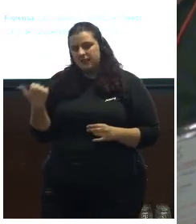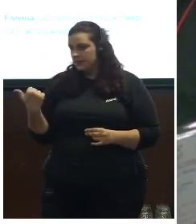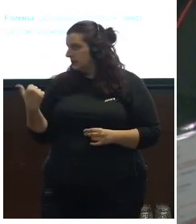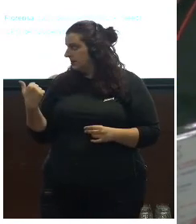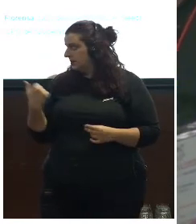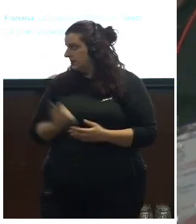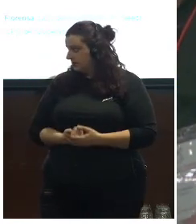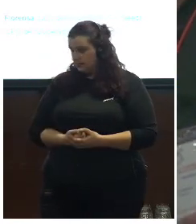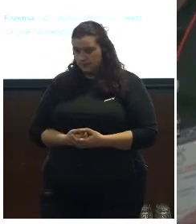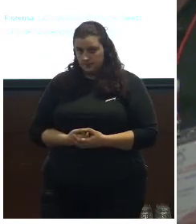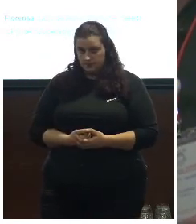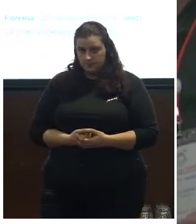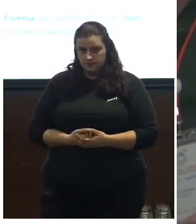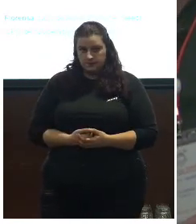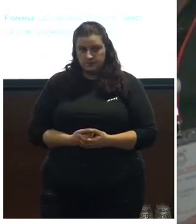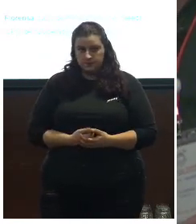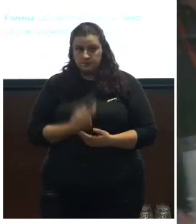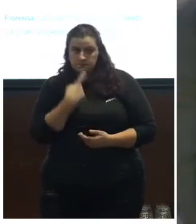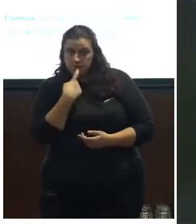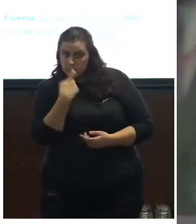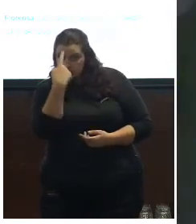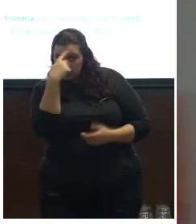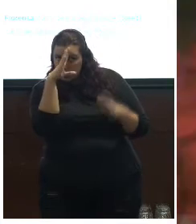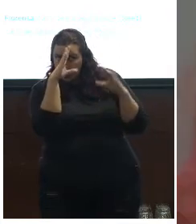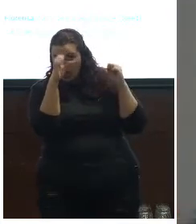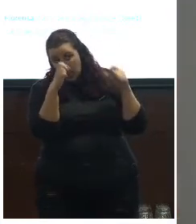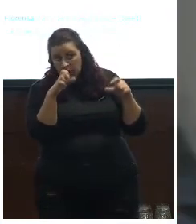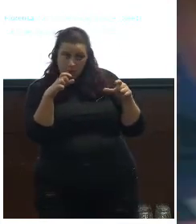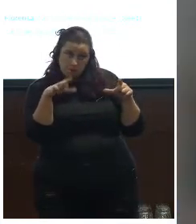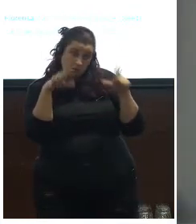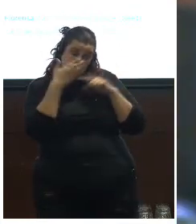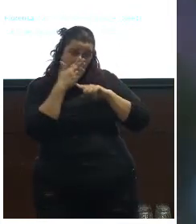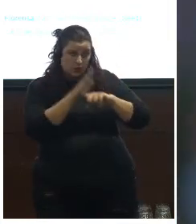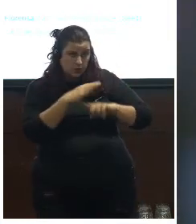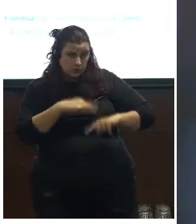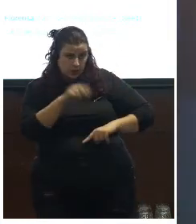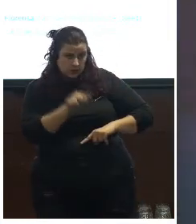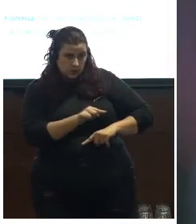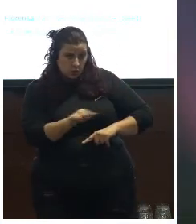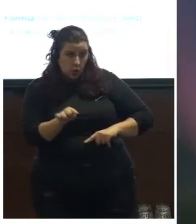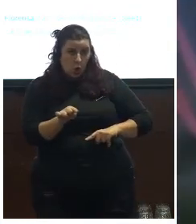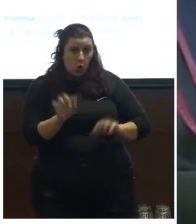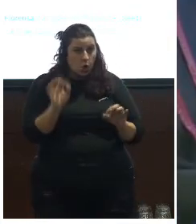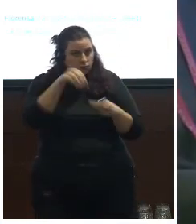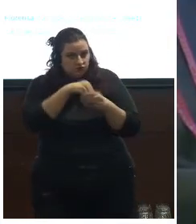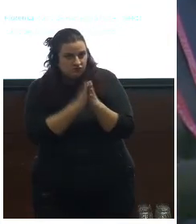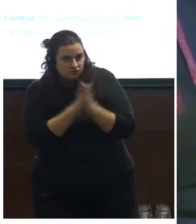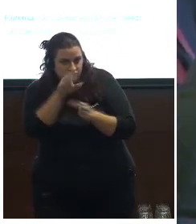The question was if we can be ambassadors or are we going to be involved? Yeah. I think we need to be both.